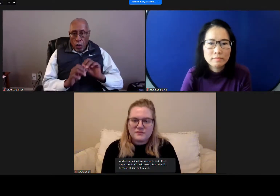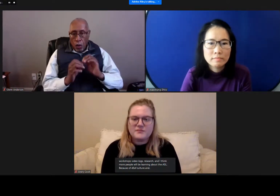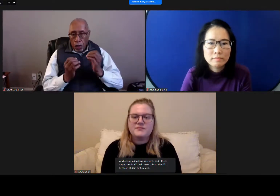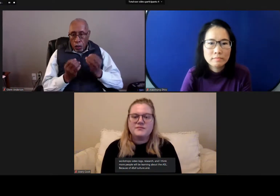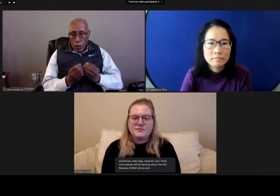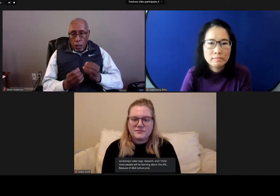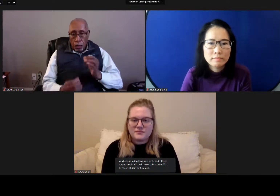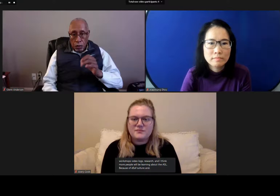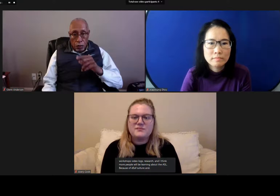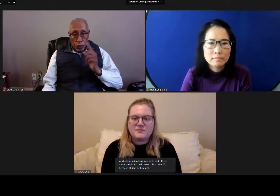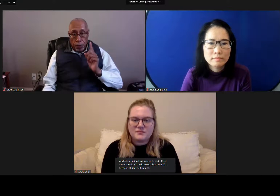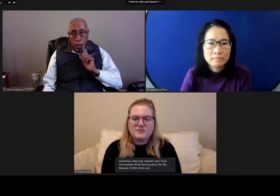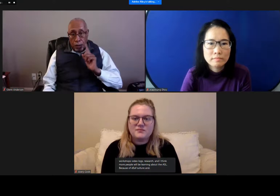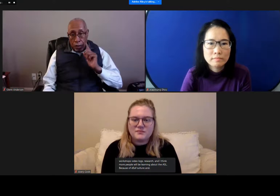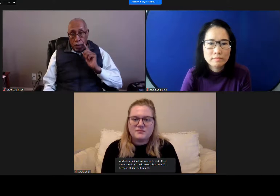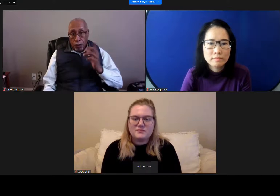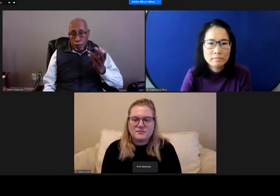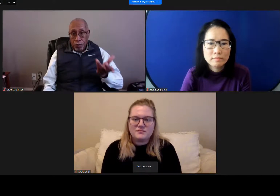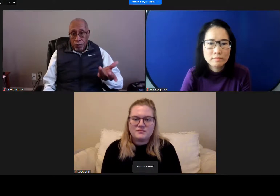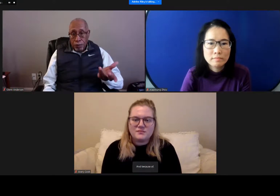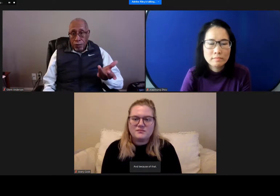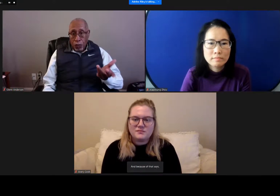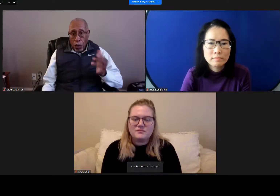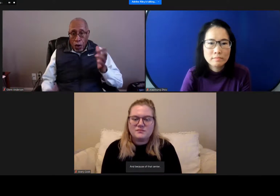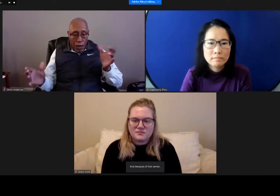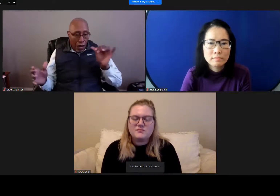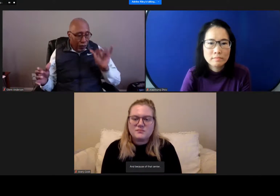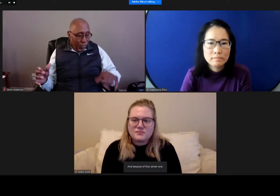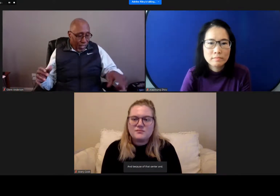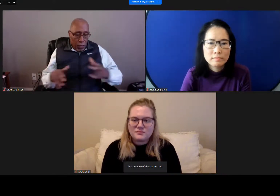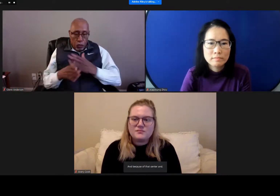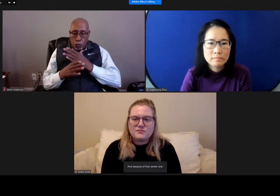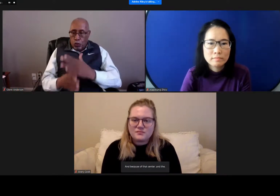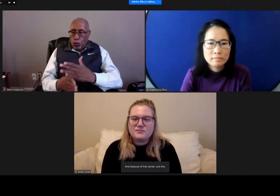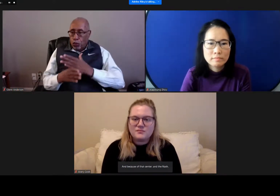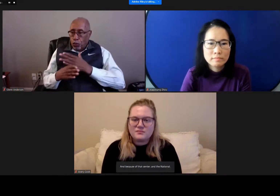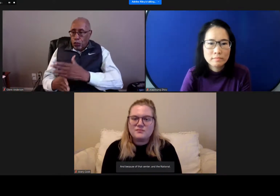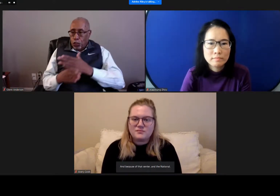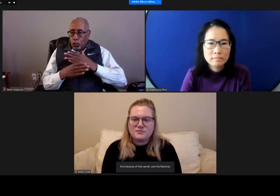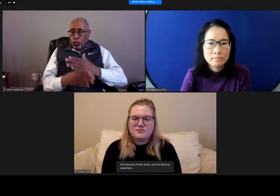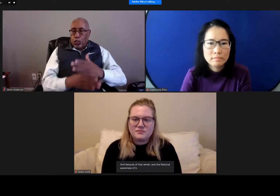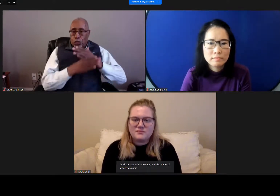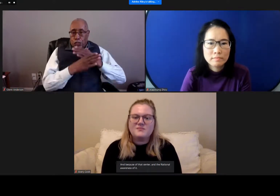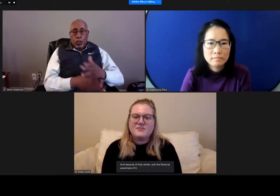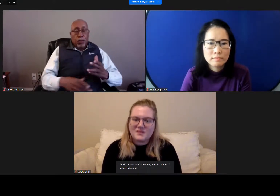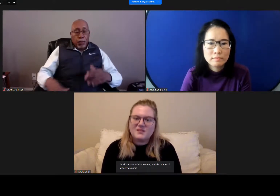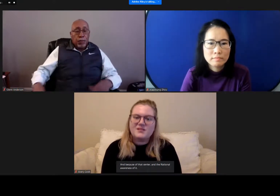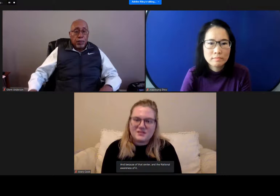and because of that center and the national awareness of it.